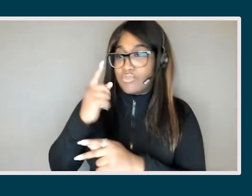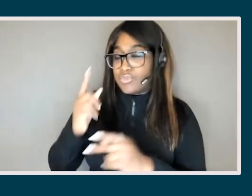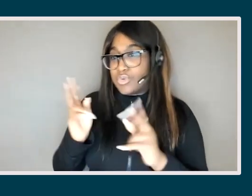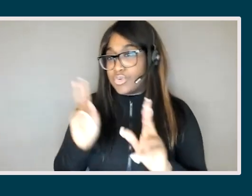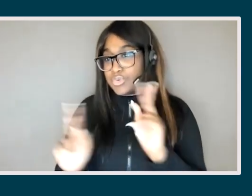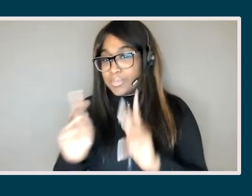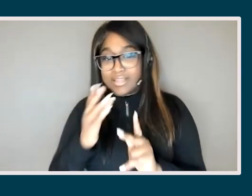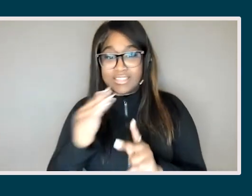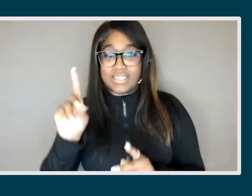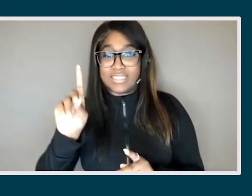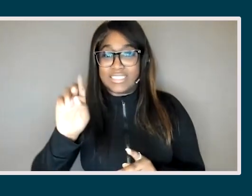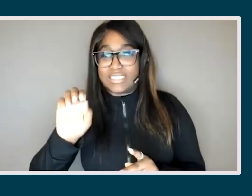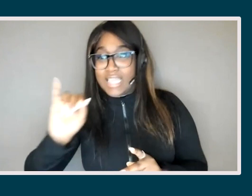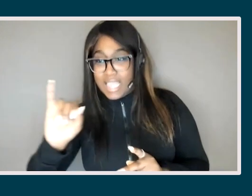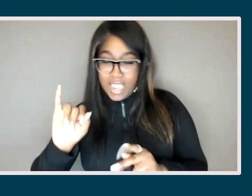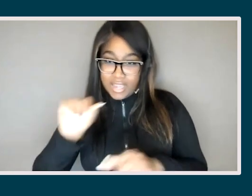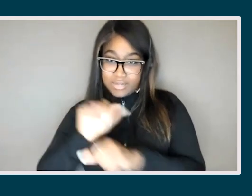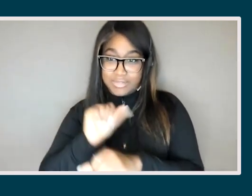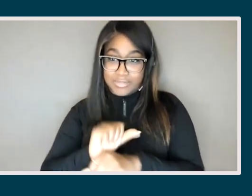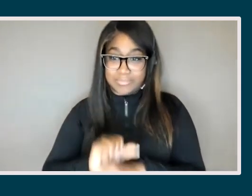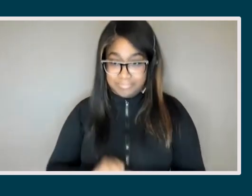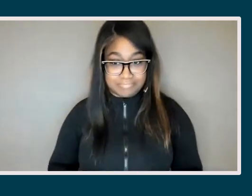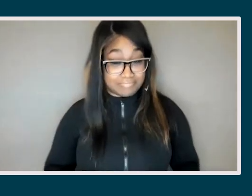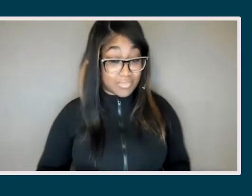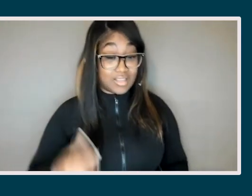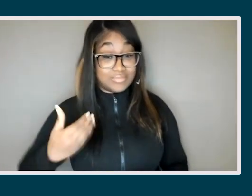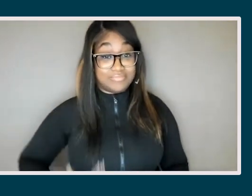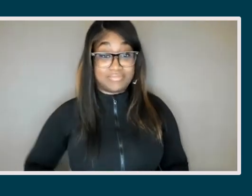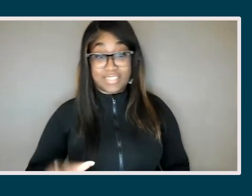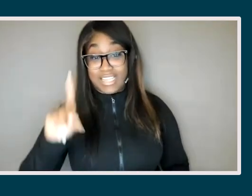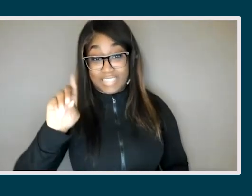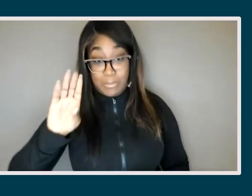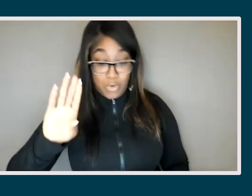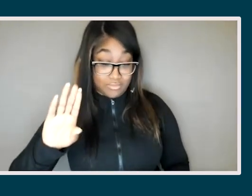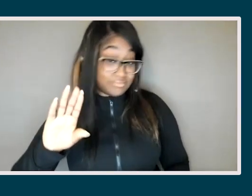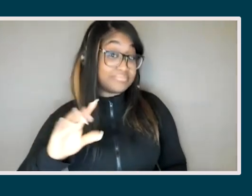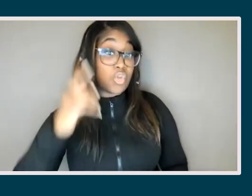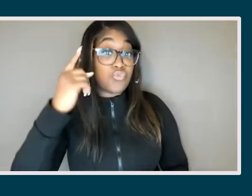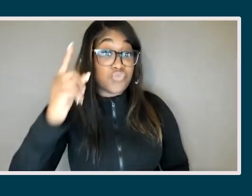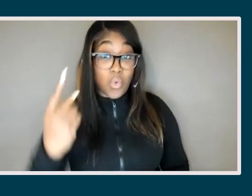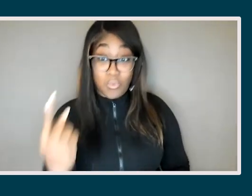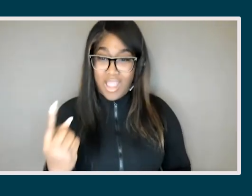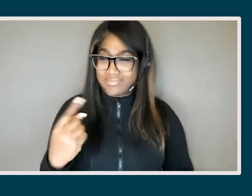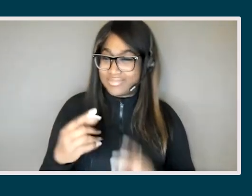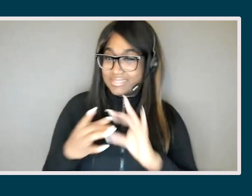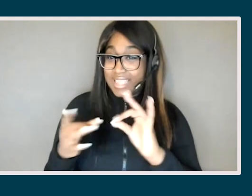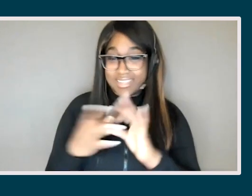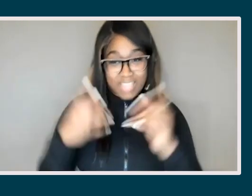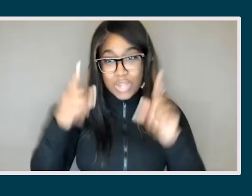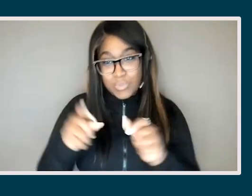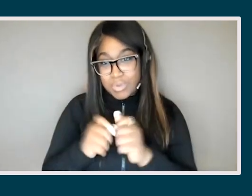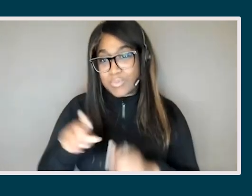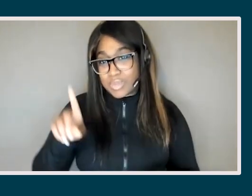Well, one, I would say, this is Deborah. I would say I agree with Barb. You move through